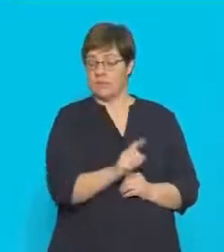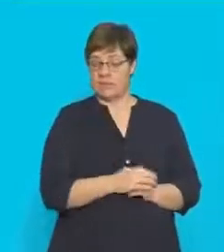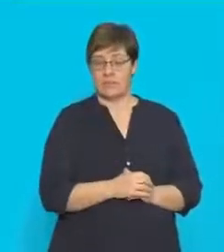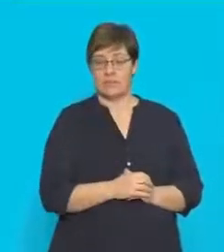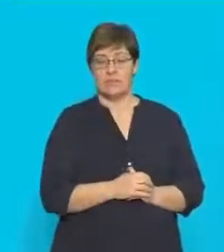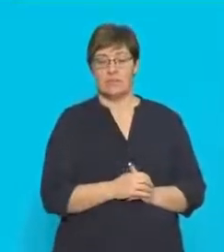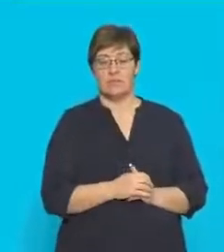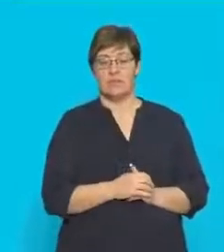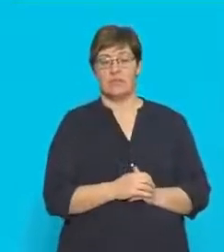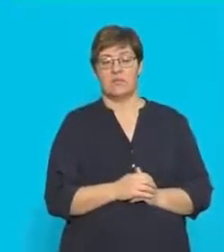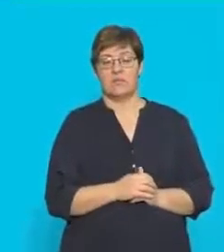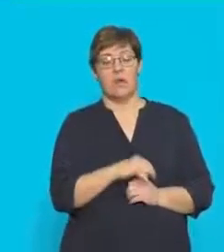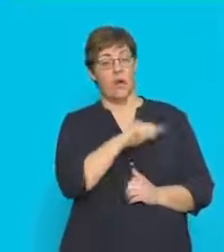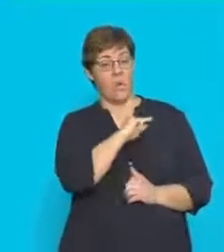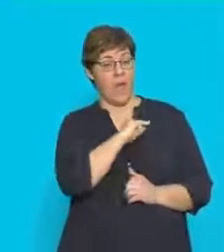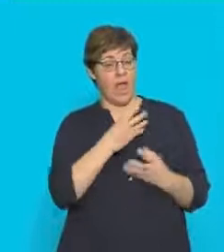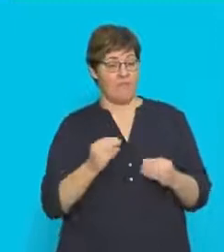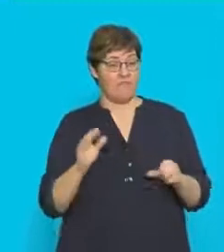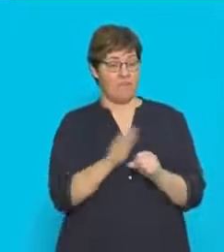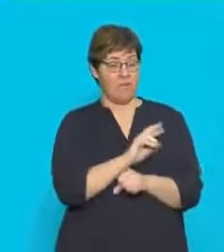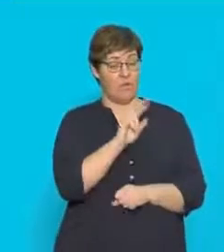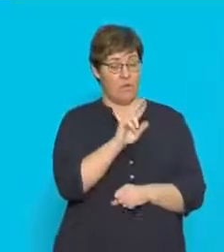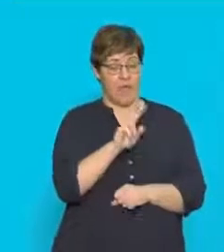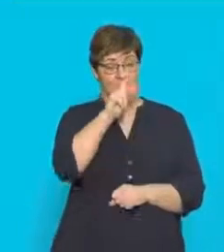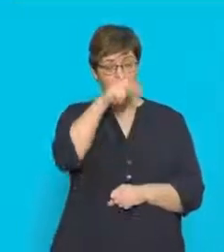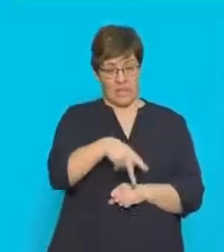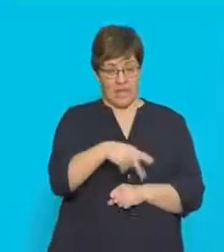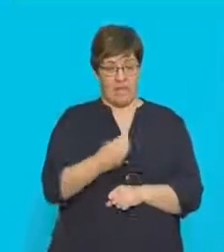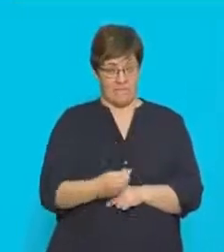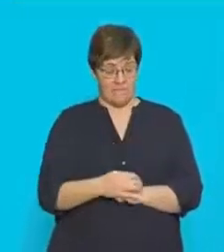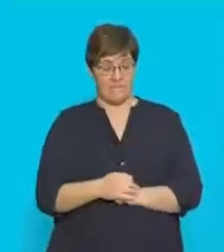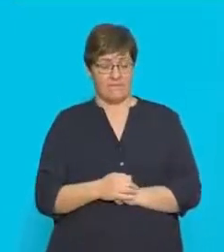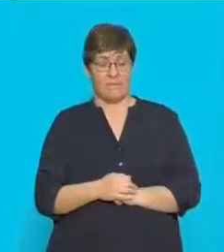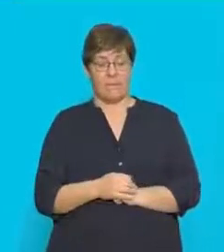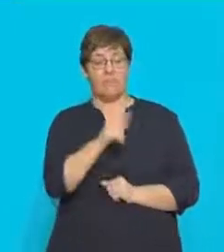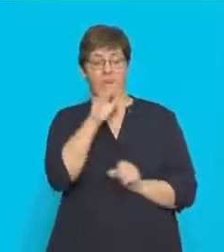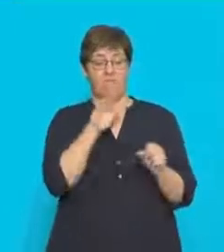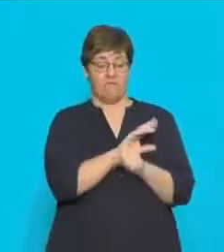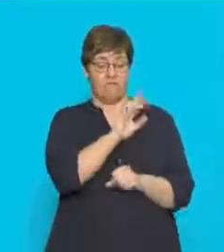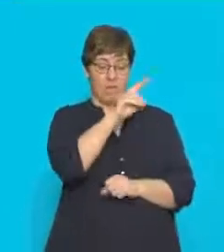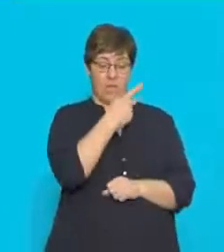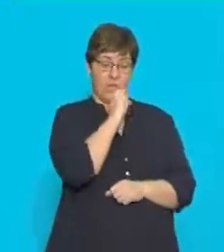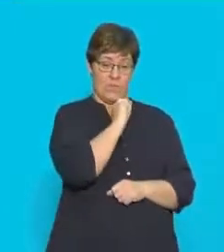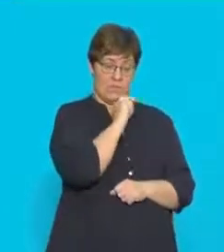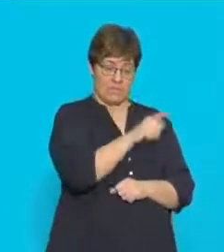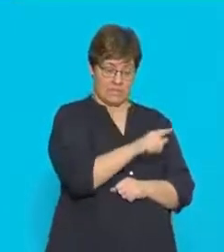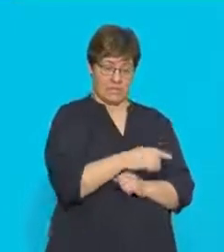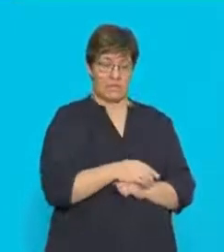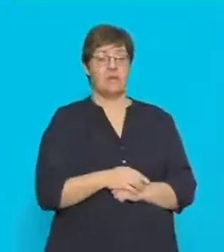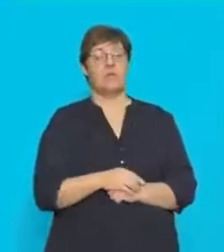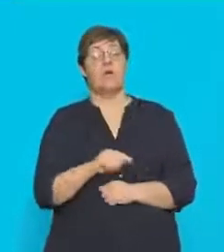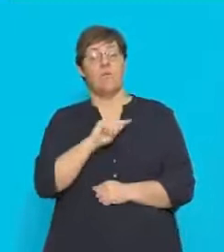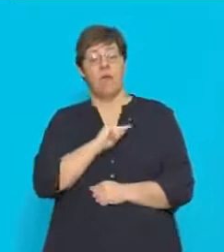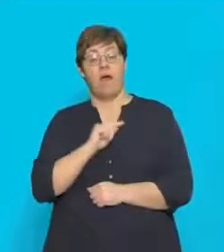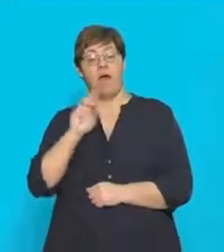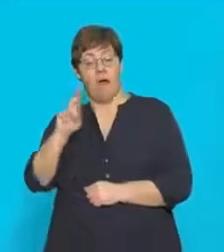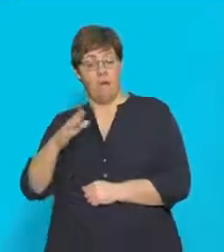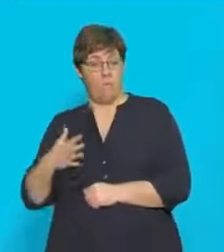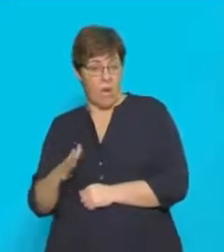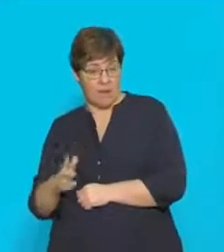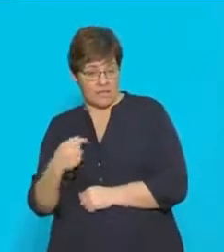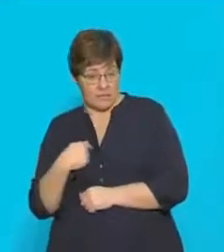use? Because we have the full pair of P, it means that's the full pair we're going to use, and because we're looking